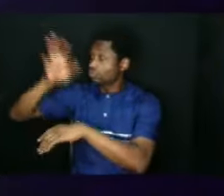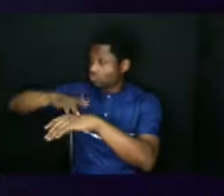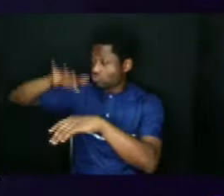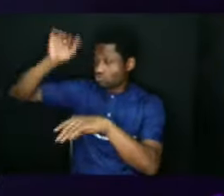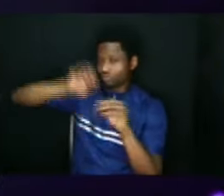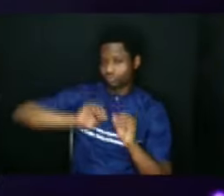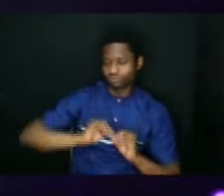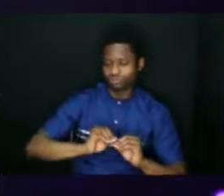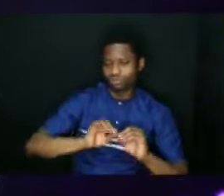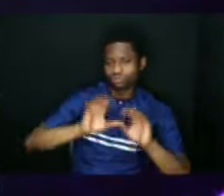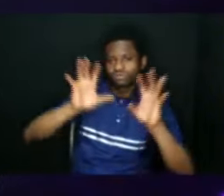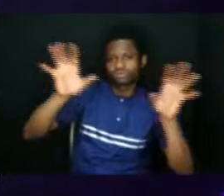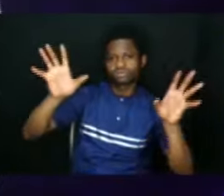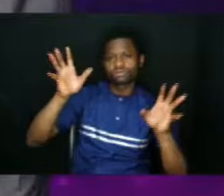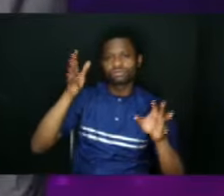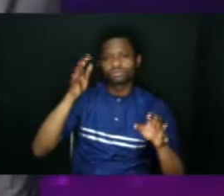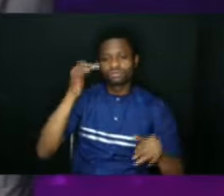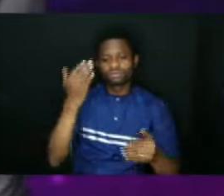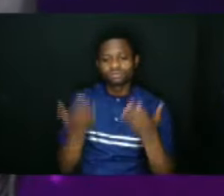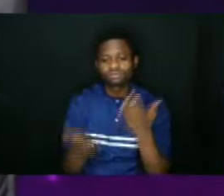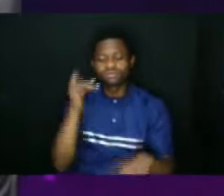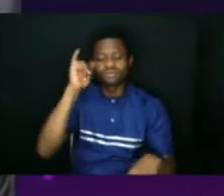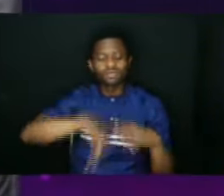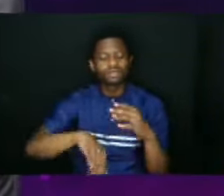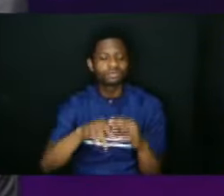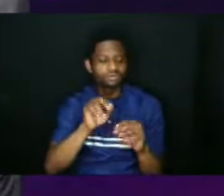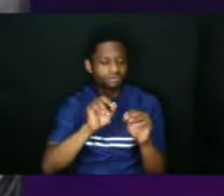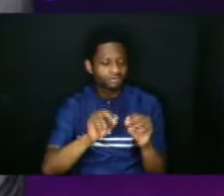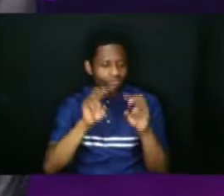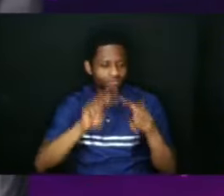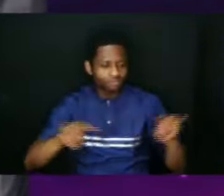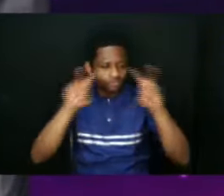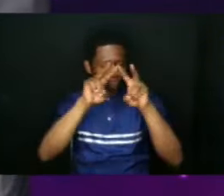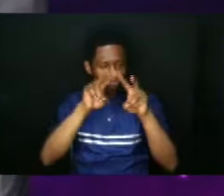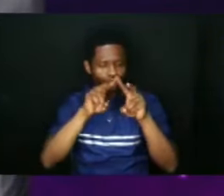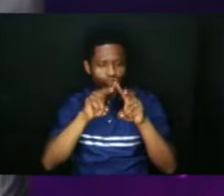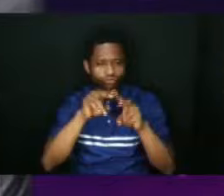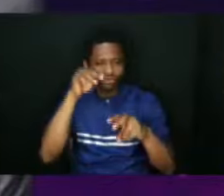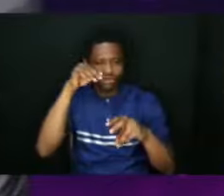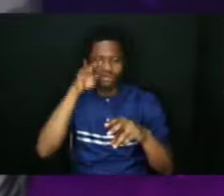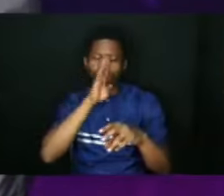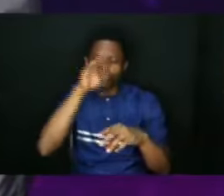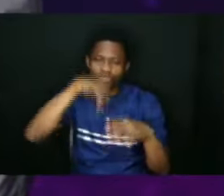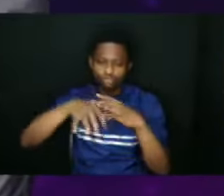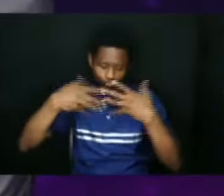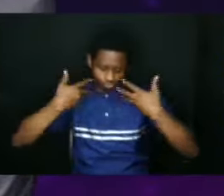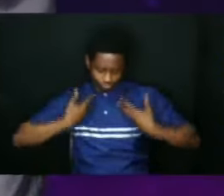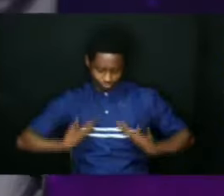May this virtue be in your garment as you move along.